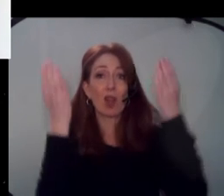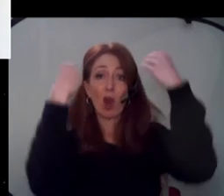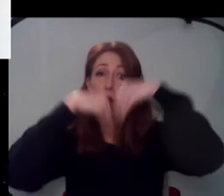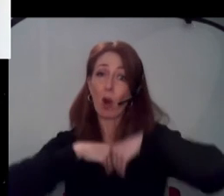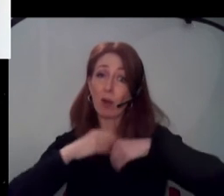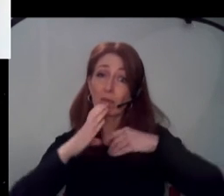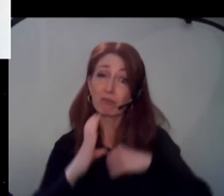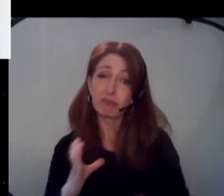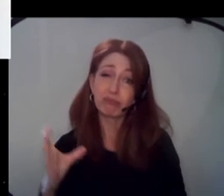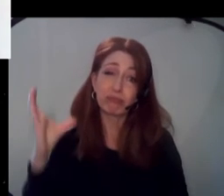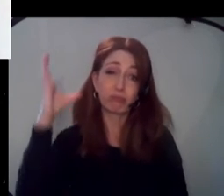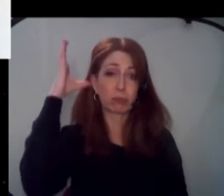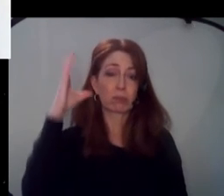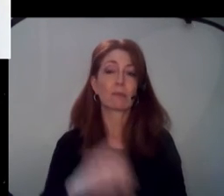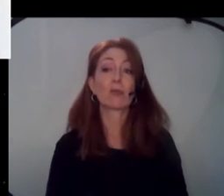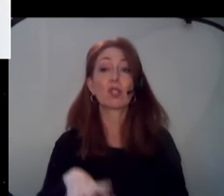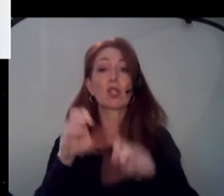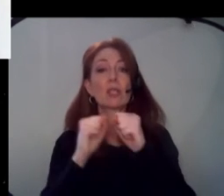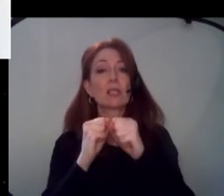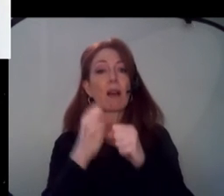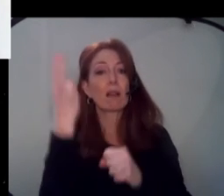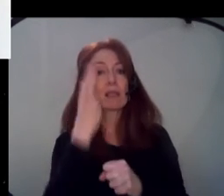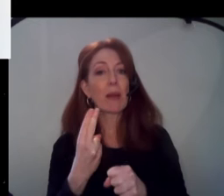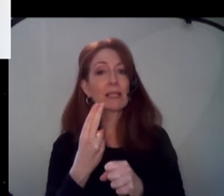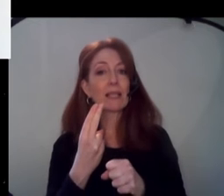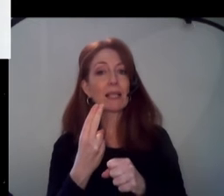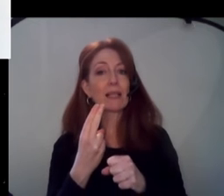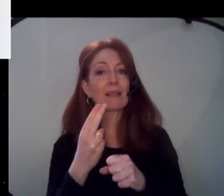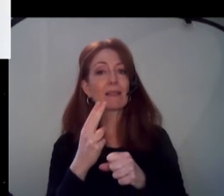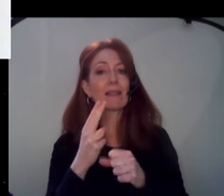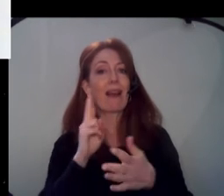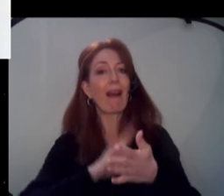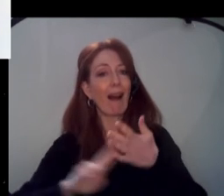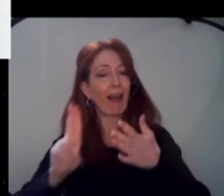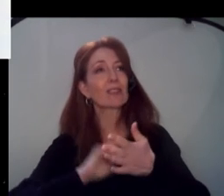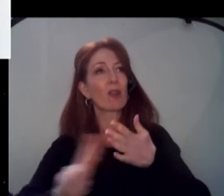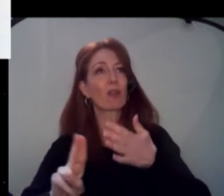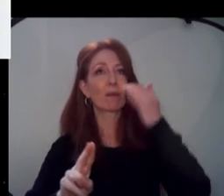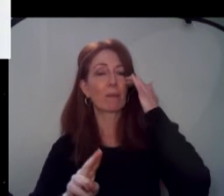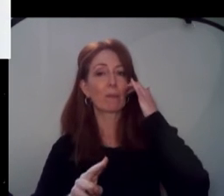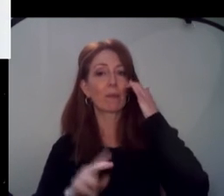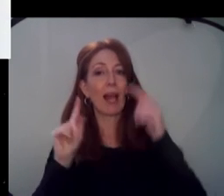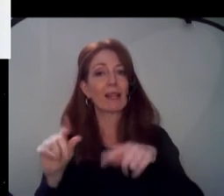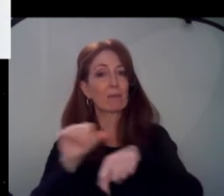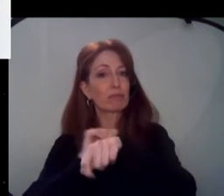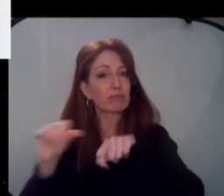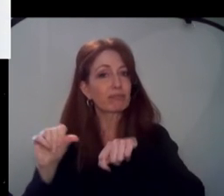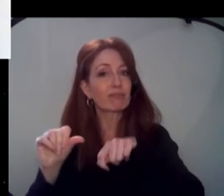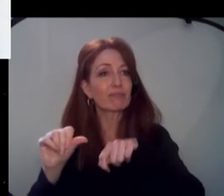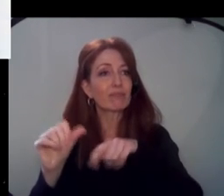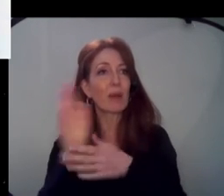classical subjects, which alongside the religious subjects are the kind of, those two are the bread and butter of Baroque art, really.